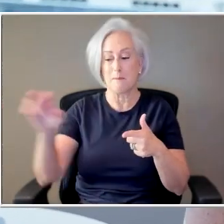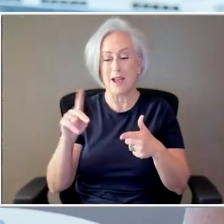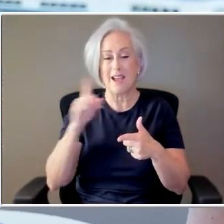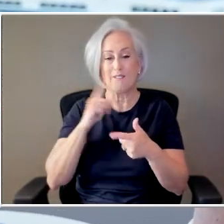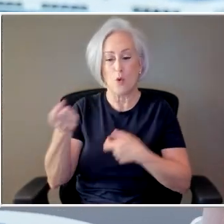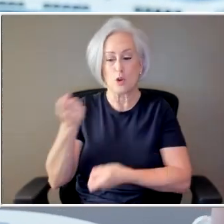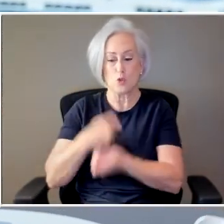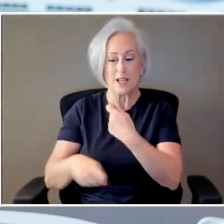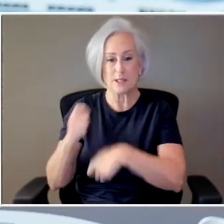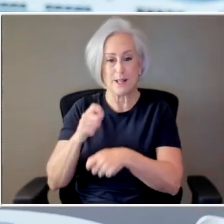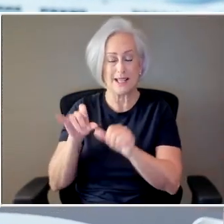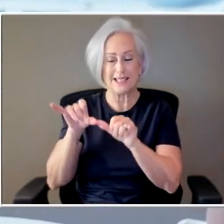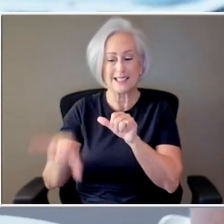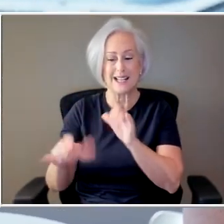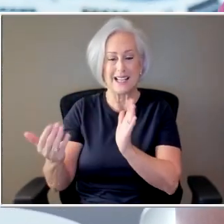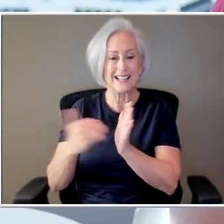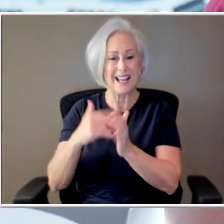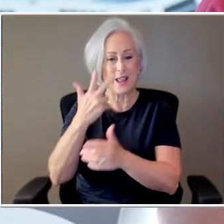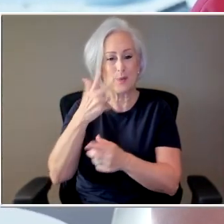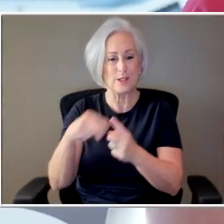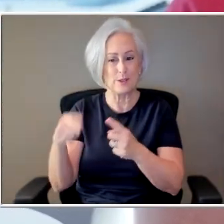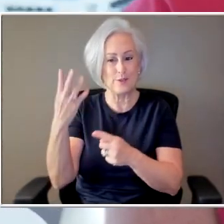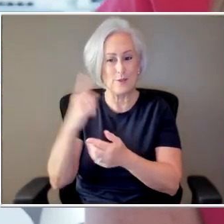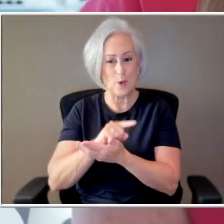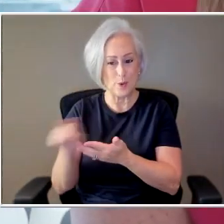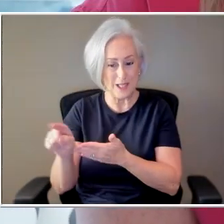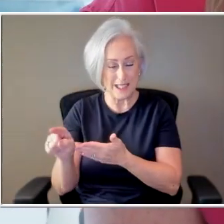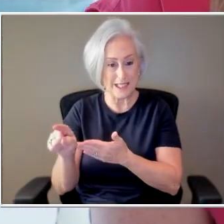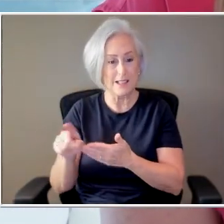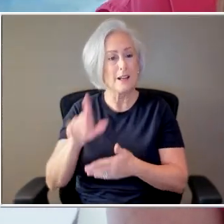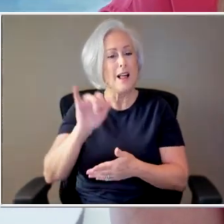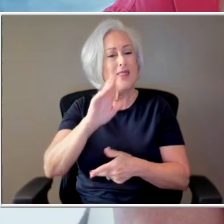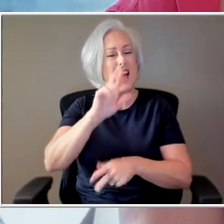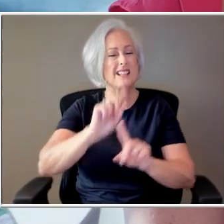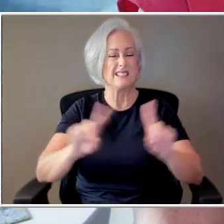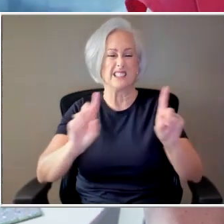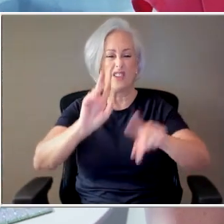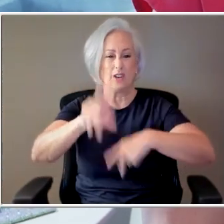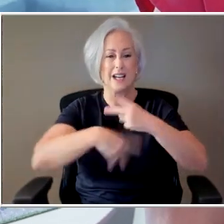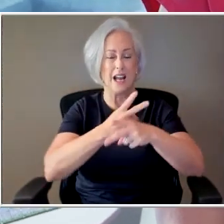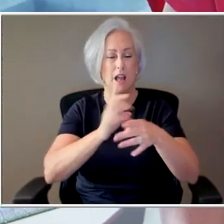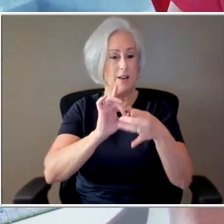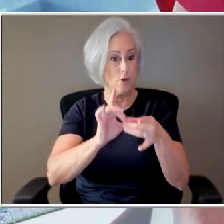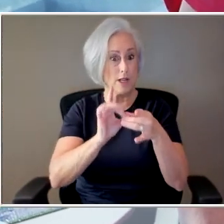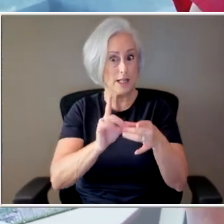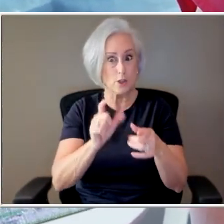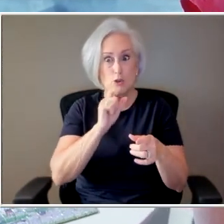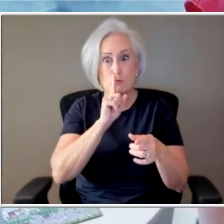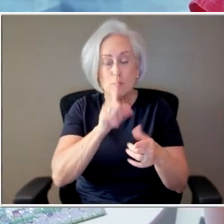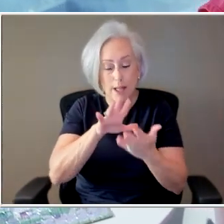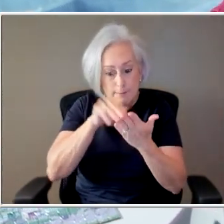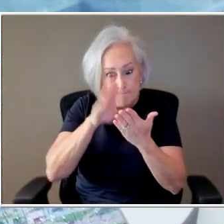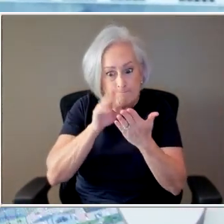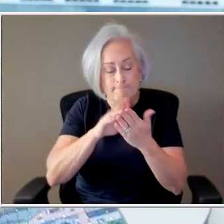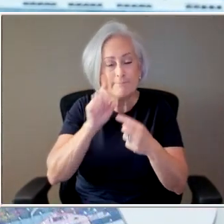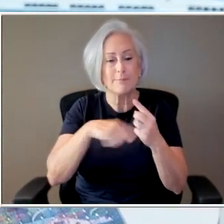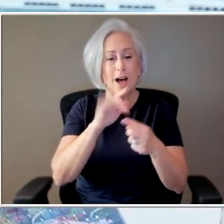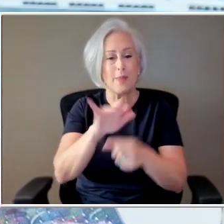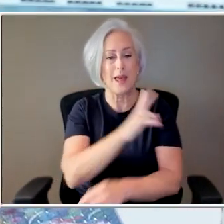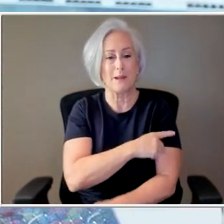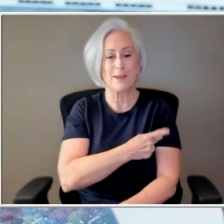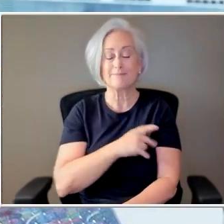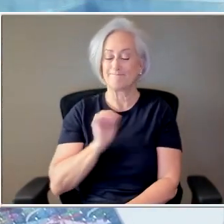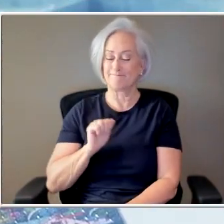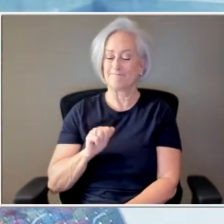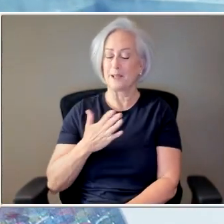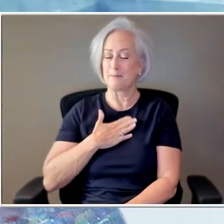the 3 to 4 weeks again. So this is a very different relationship. You really get to know these patients. Yes, that is one of my favorite parts about this job is